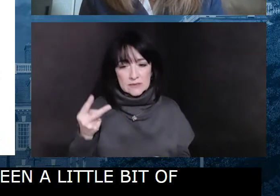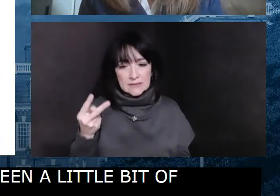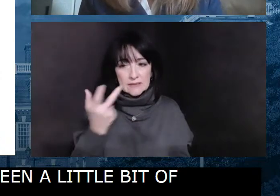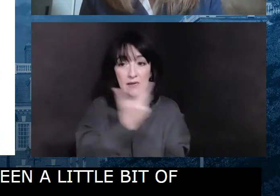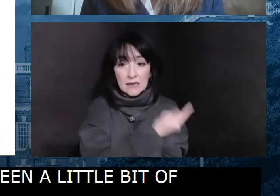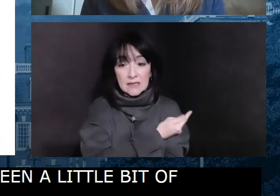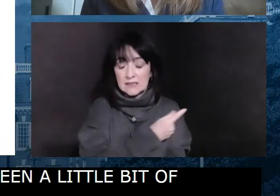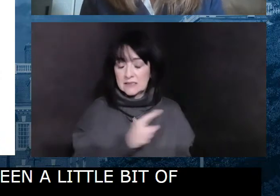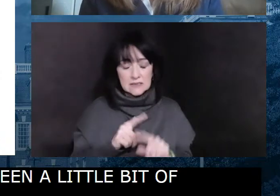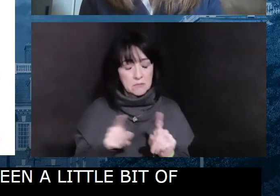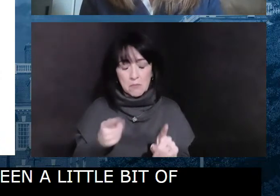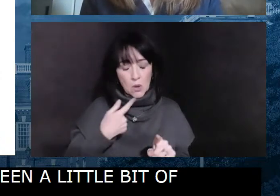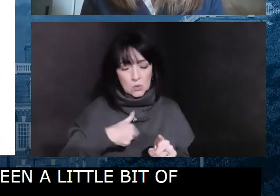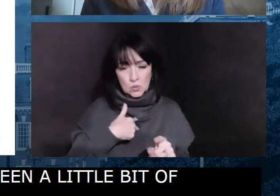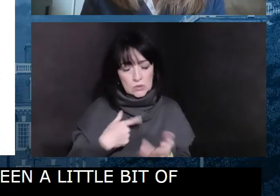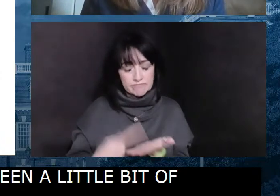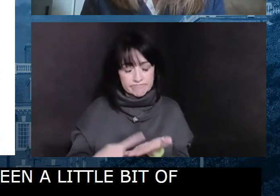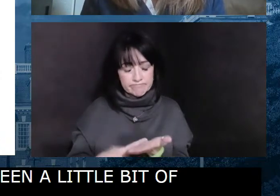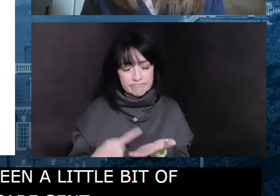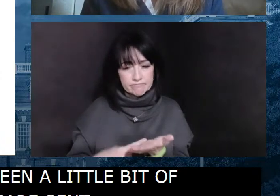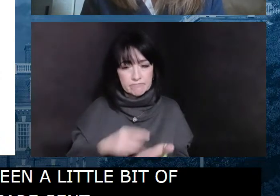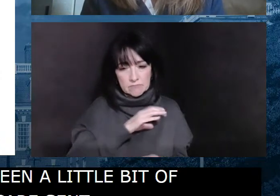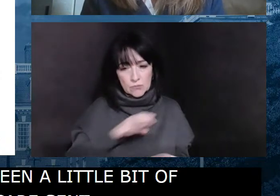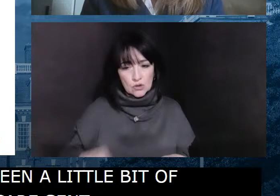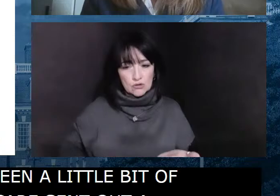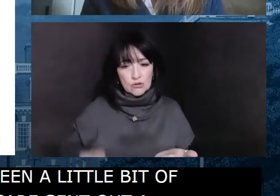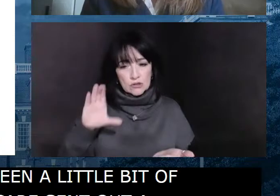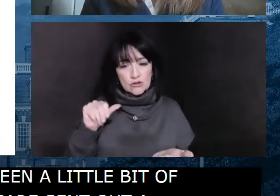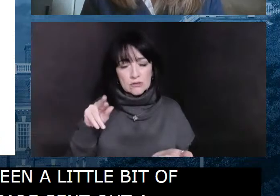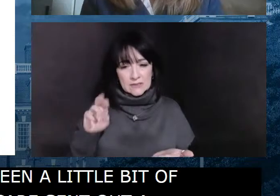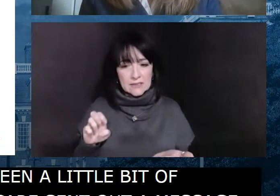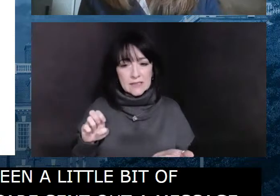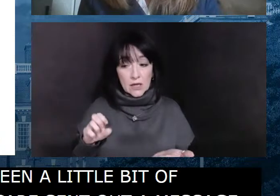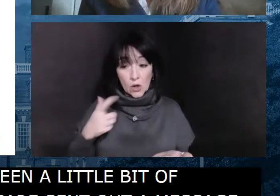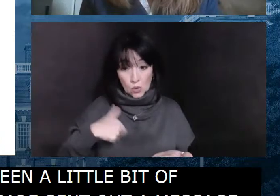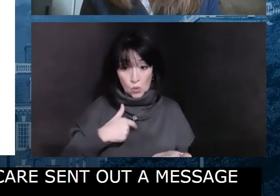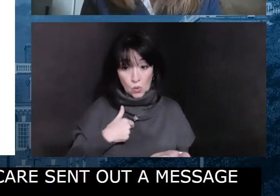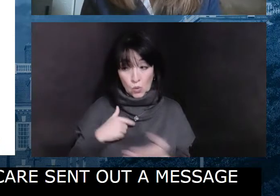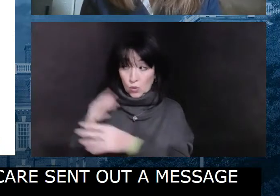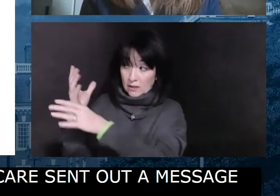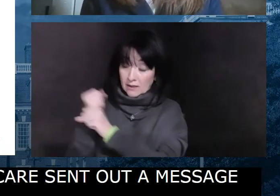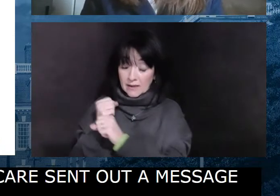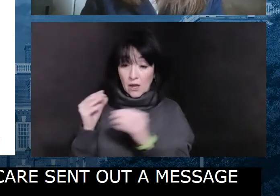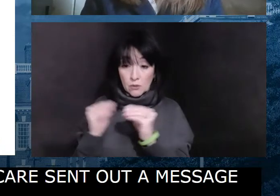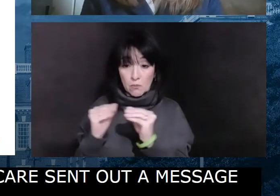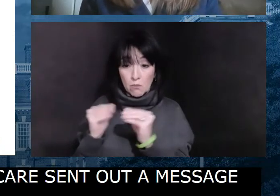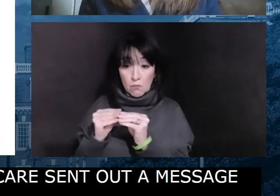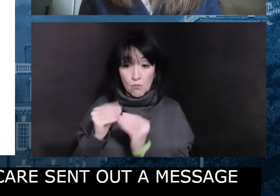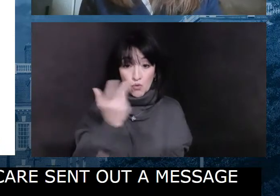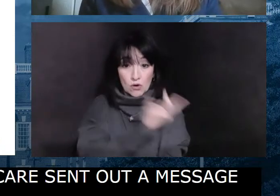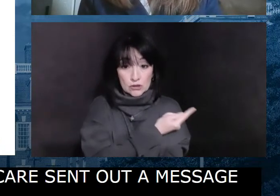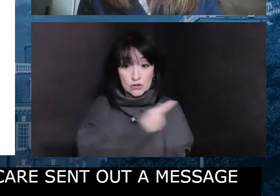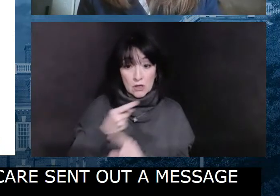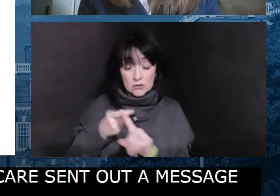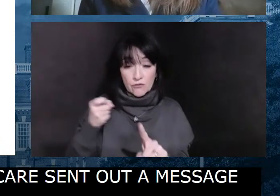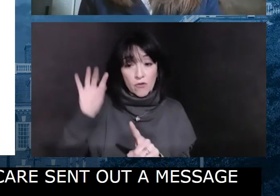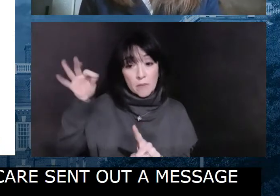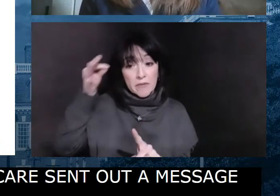with them, we assured Christiana Care that as we get supply from the federal government,